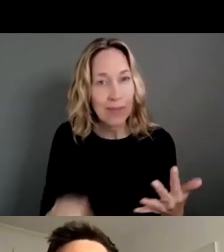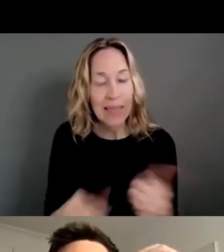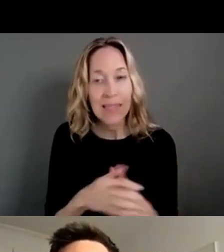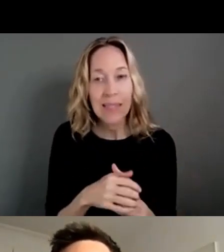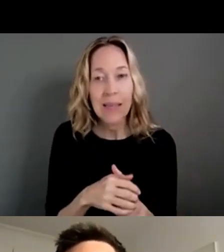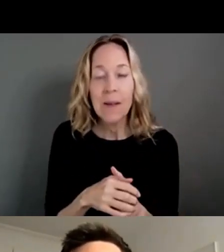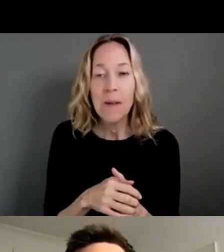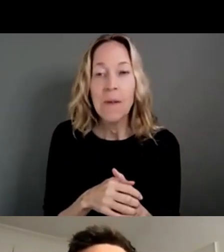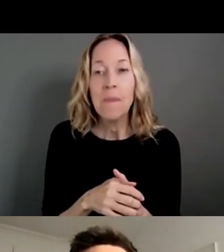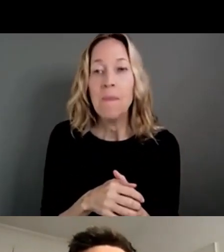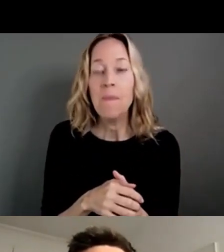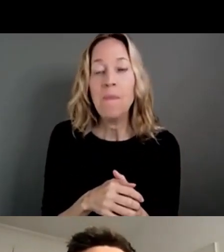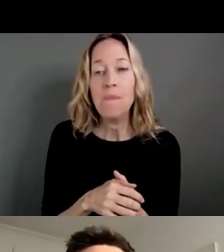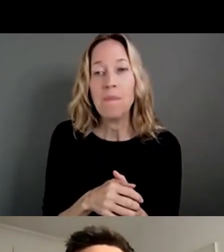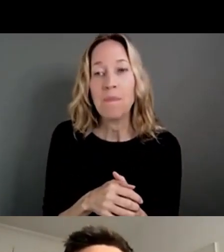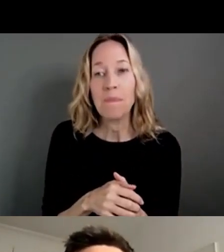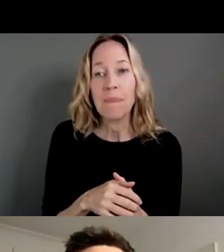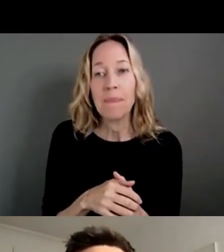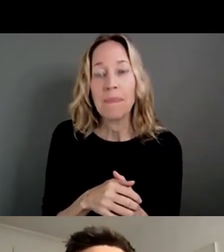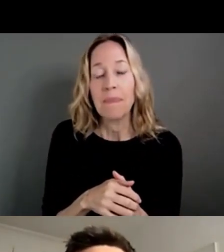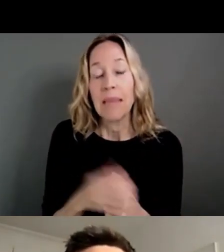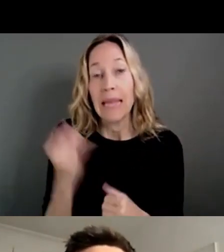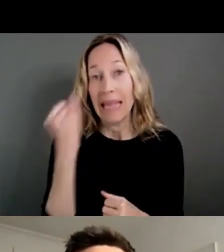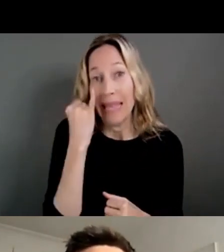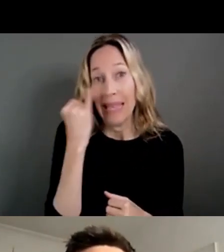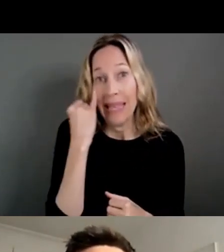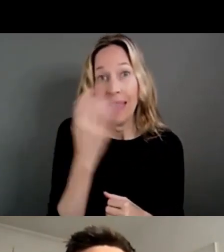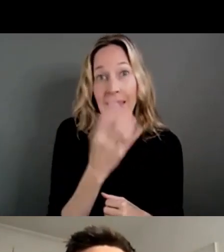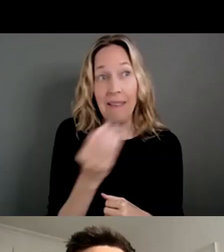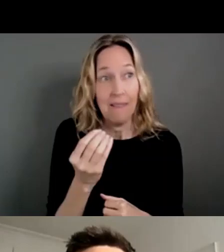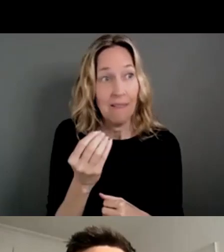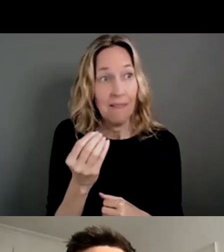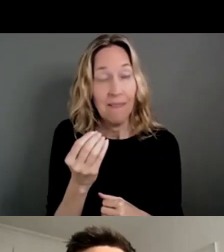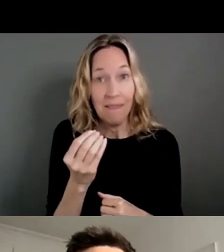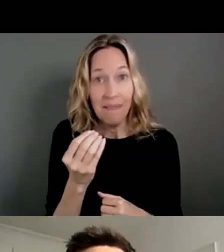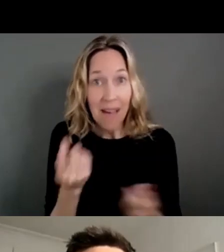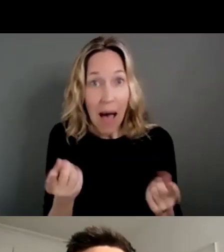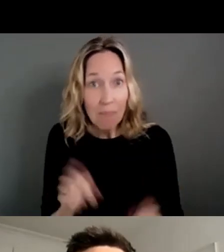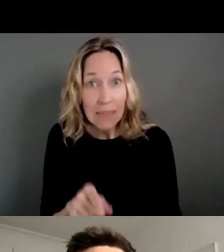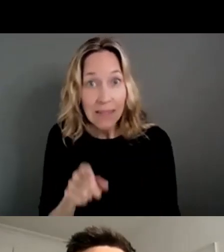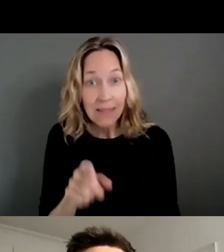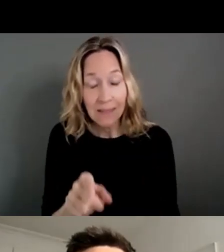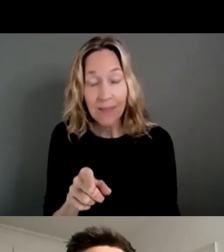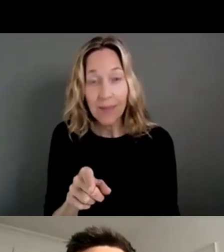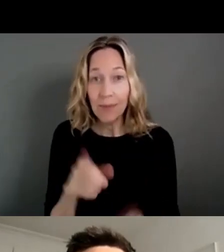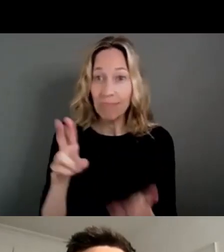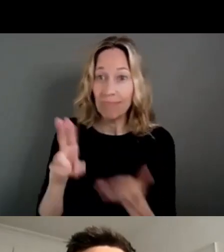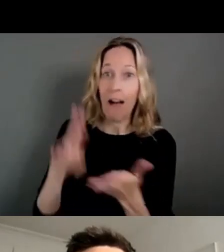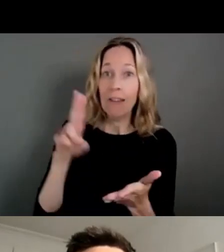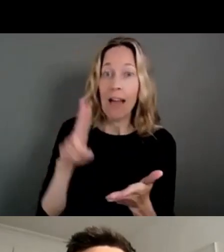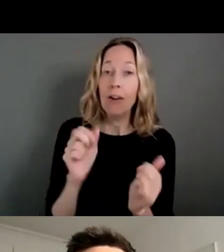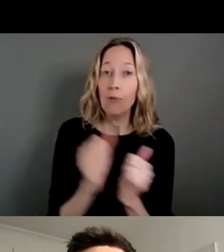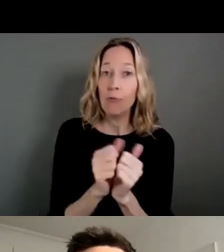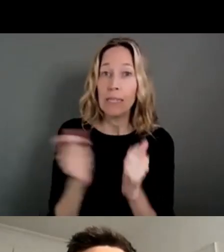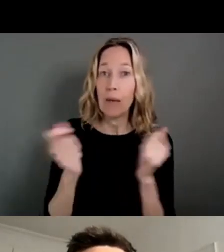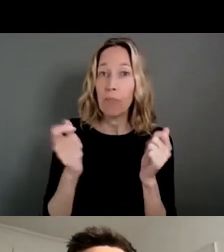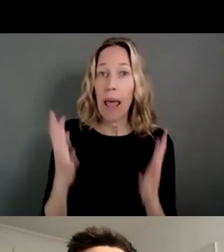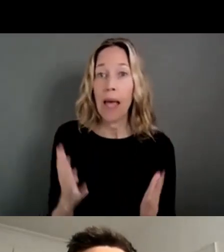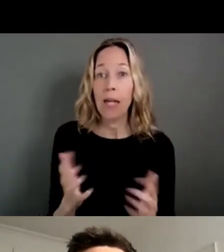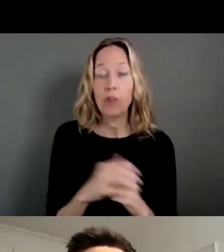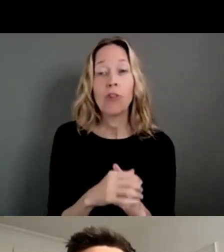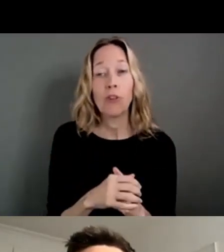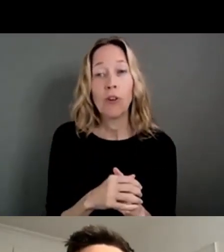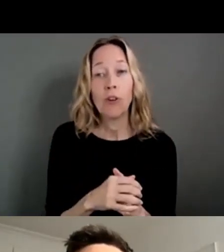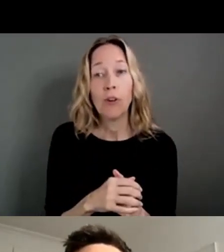flip side, if and when you do partner with representation, you are likely going to need to stay